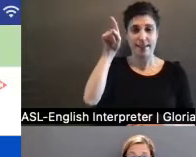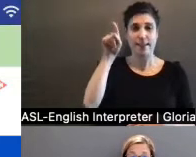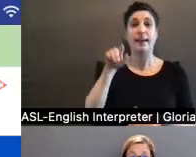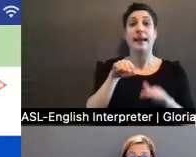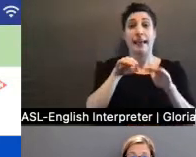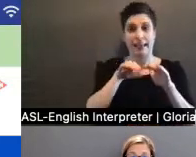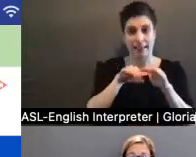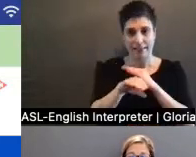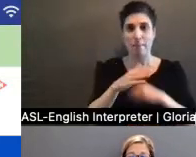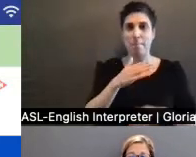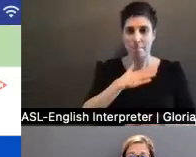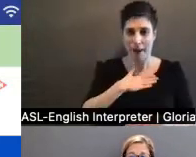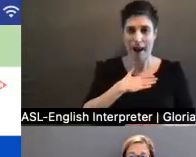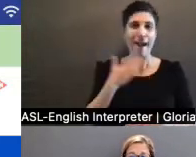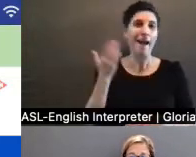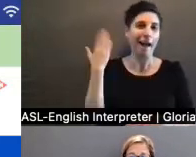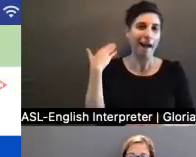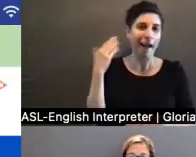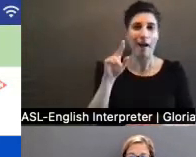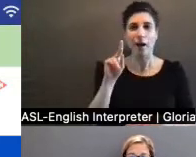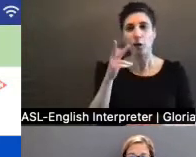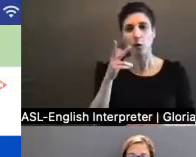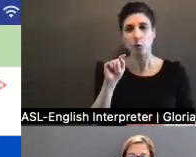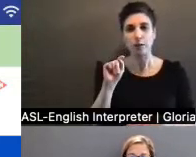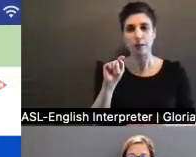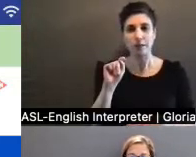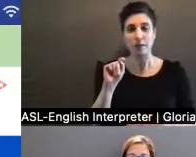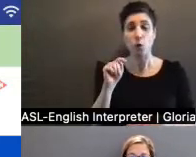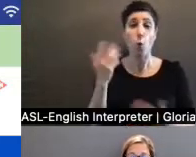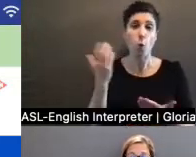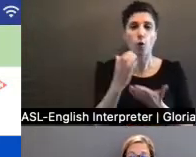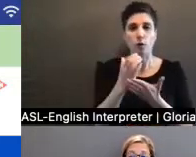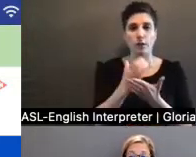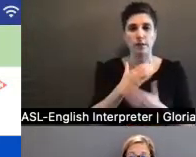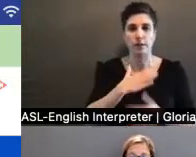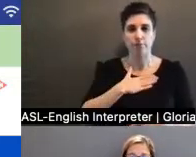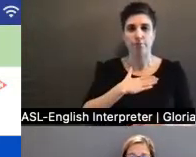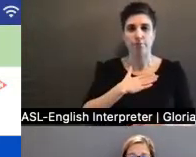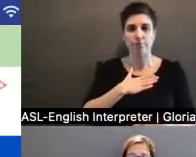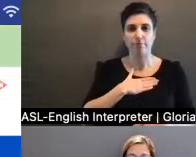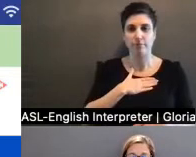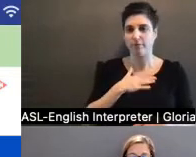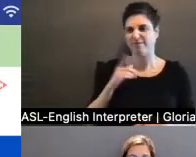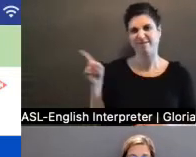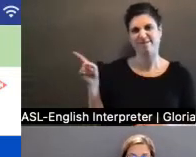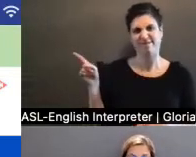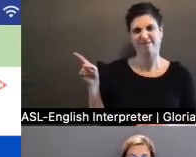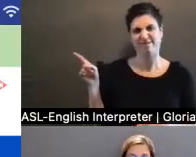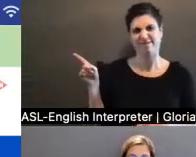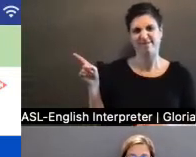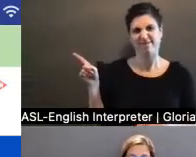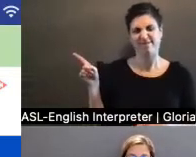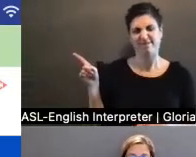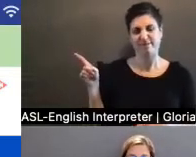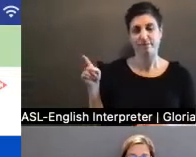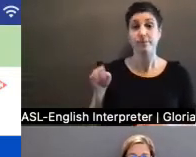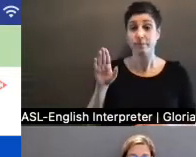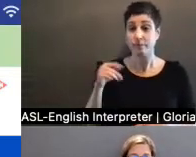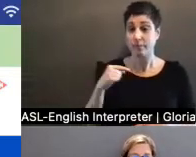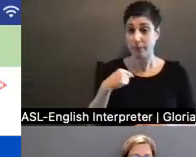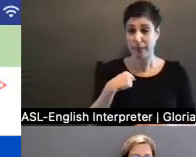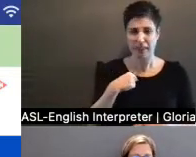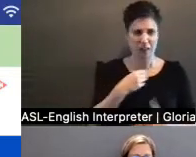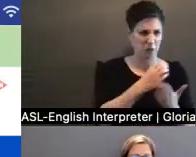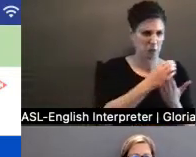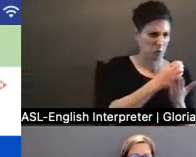my own Kahoots or courses. So this is one of the things that was confusing for me. What are courses